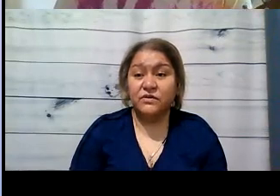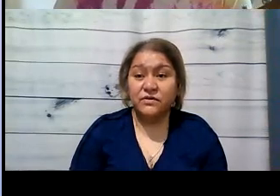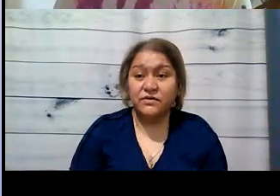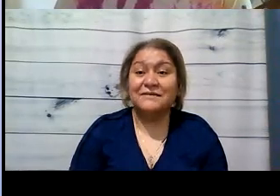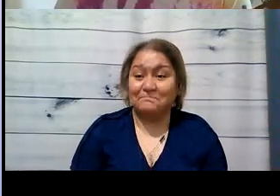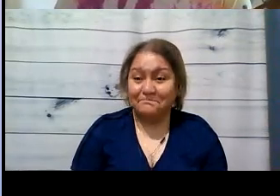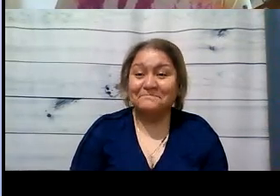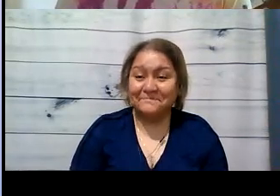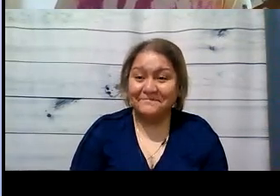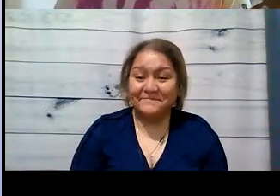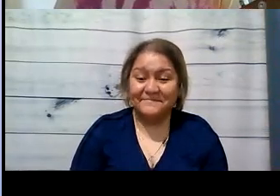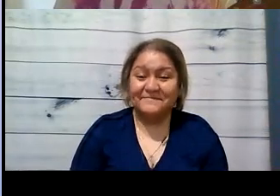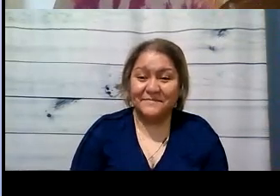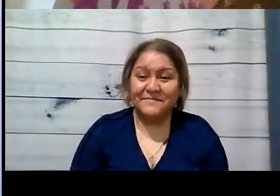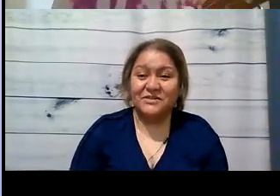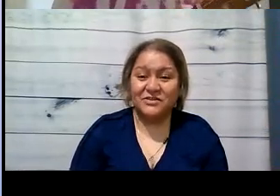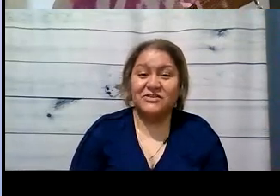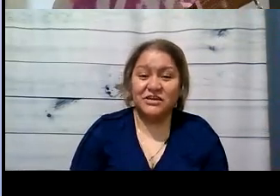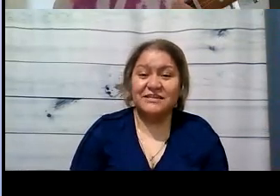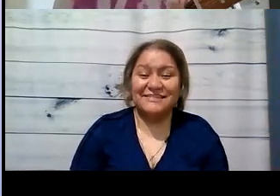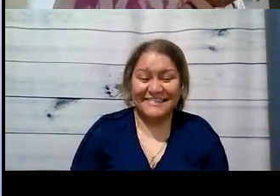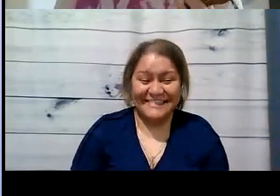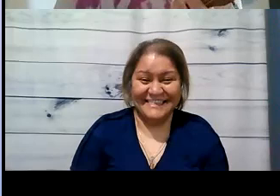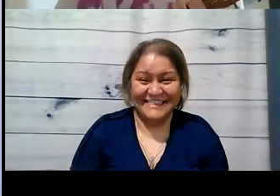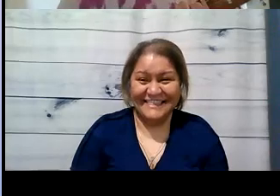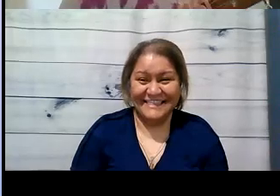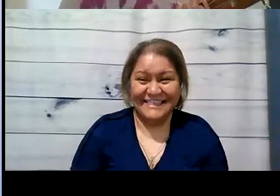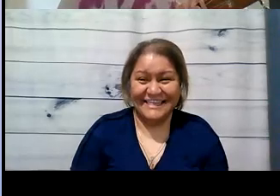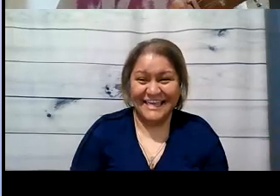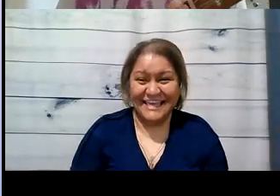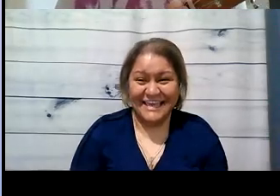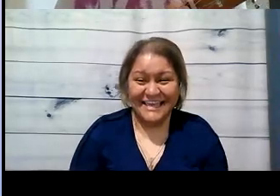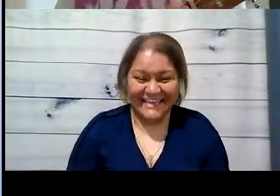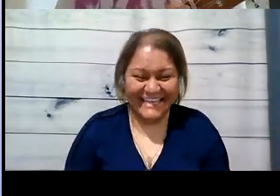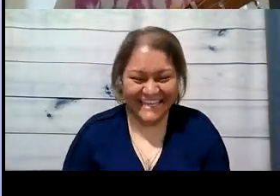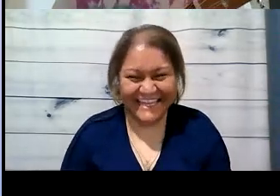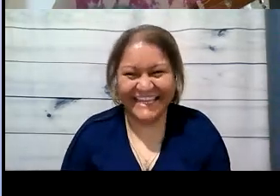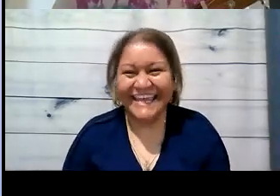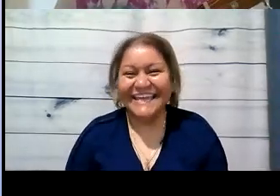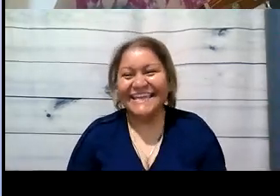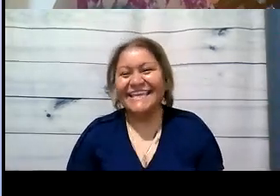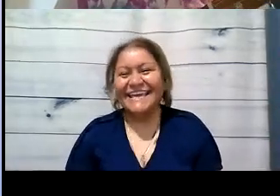chicken? Sounds good, right? A chicken, a chicken.